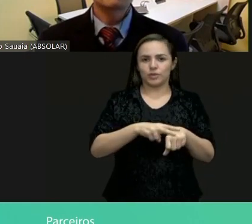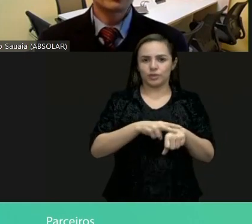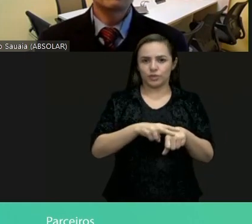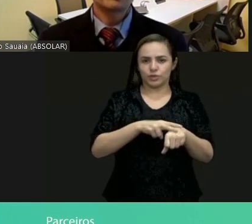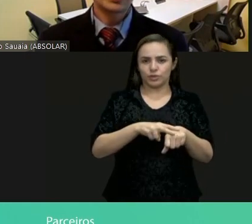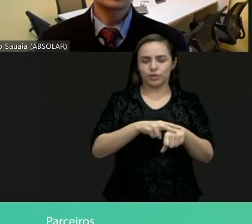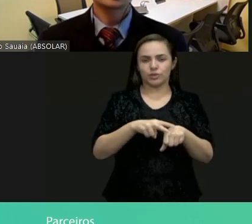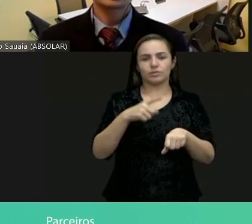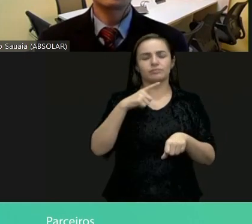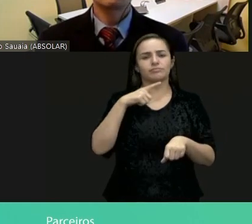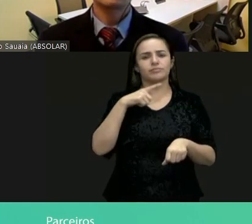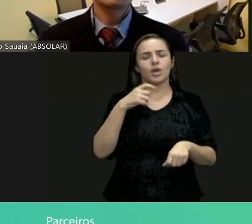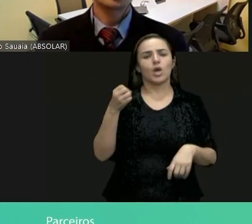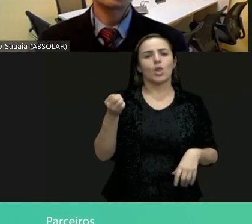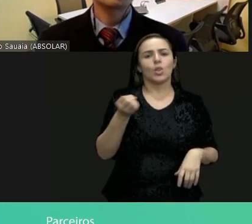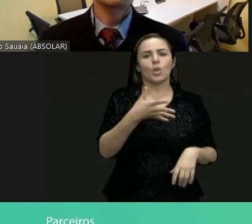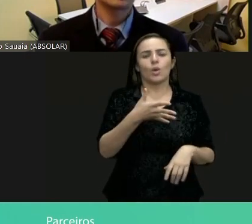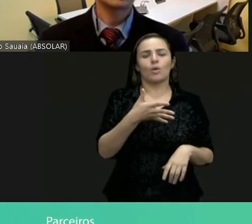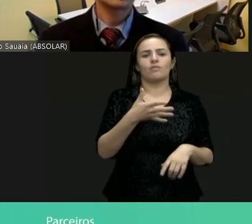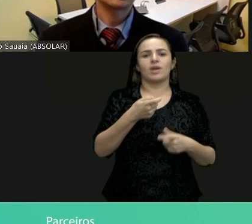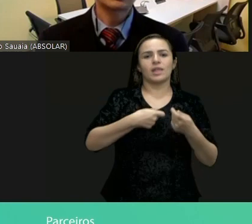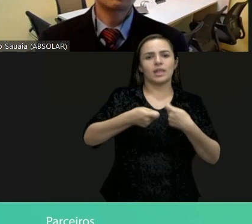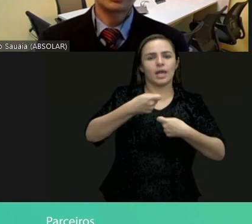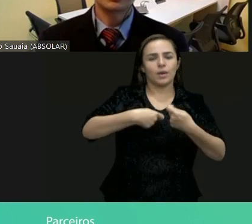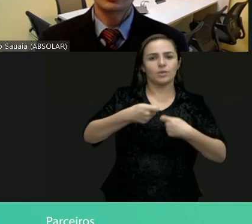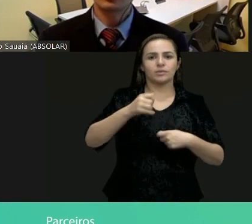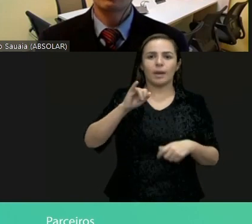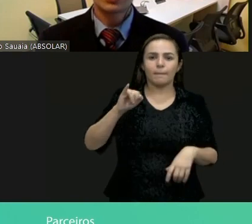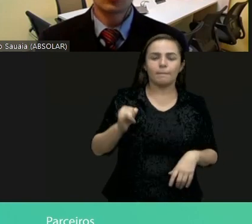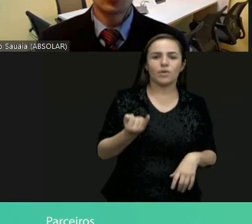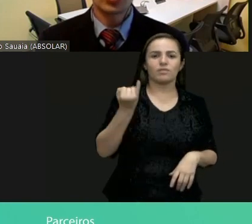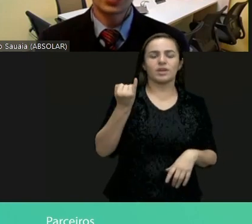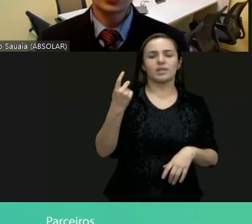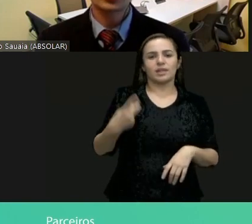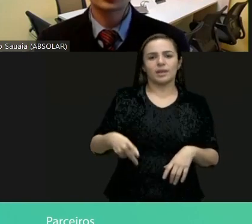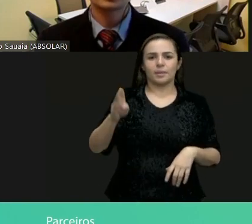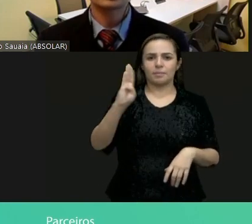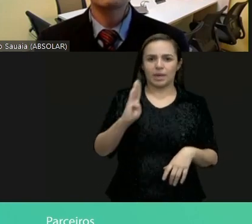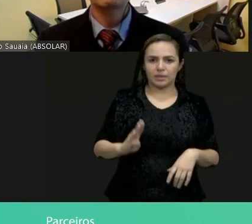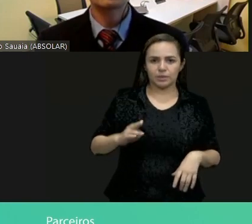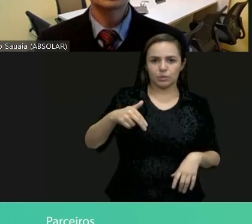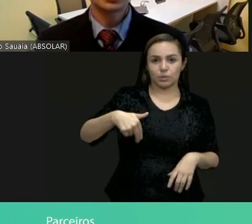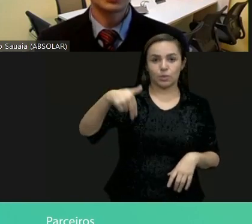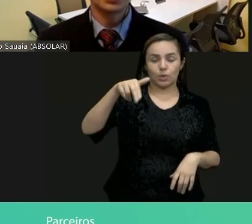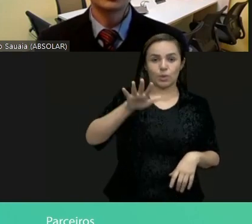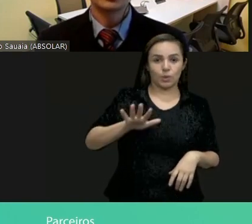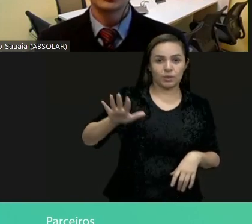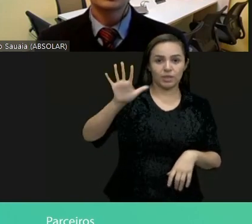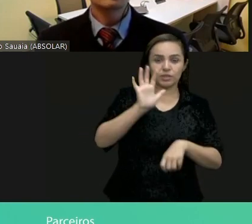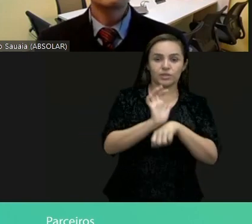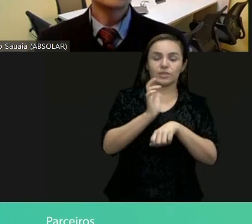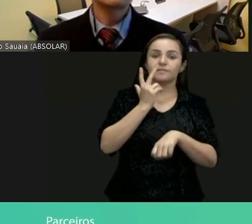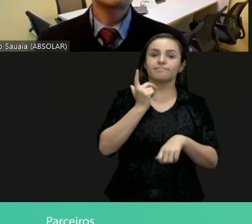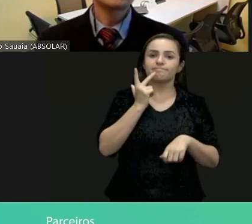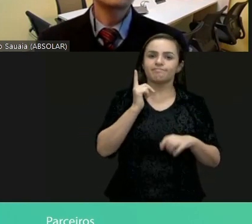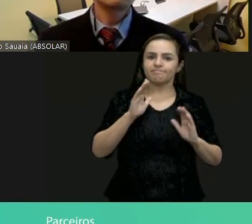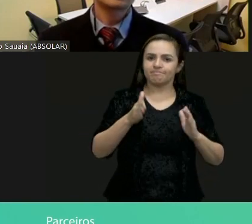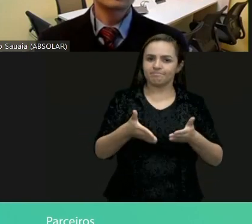and green hydrogen as a new business opportunity for Brazil, for the Northeast, for